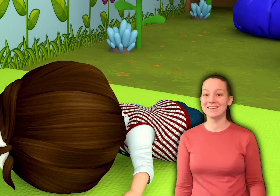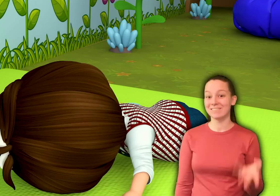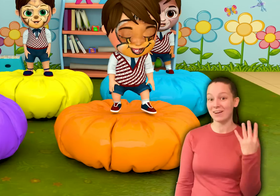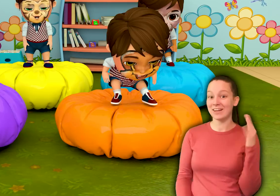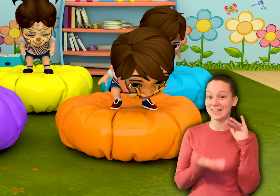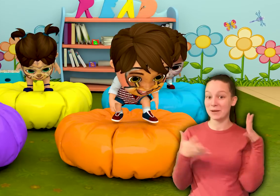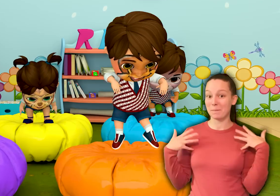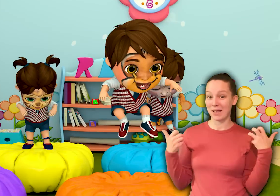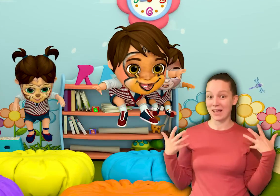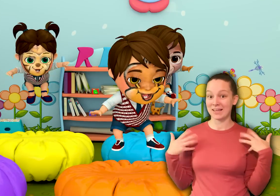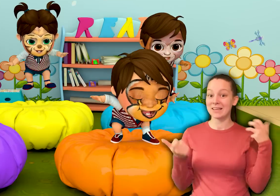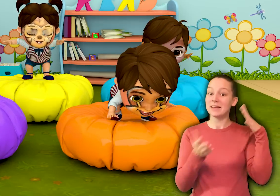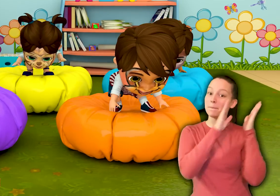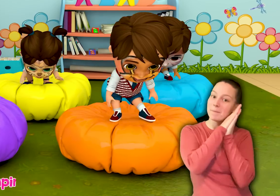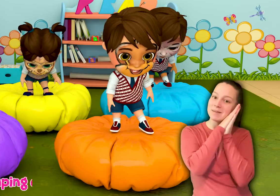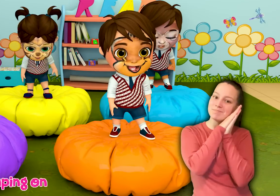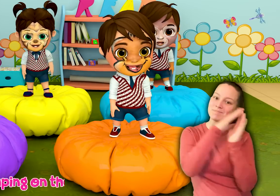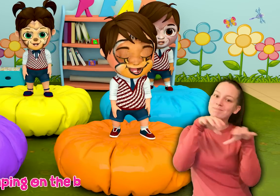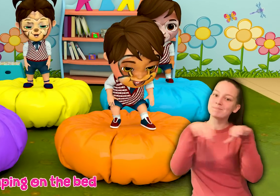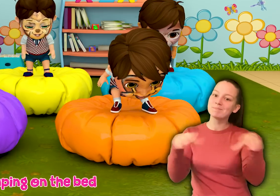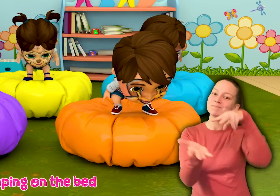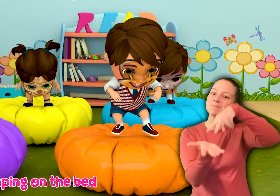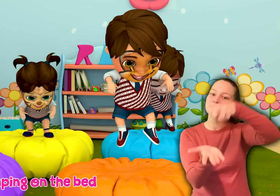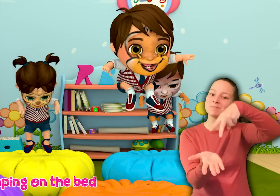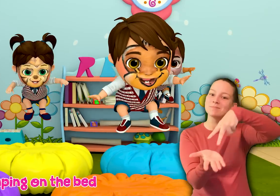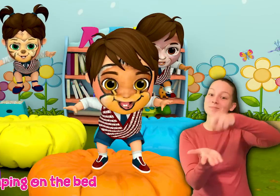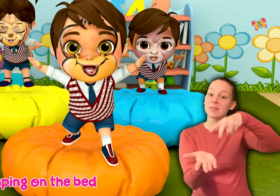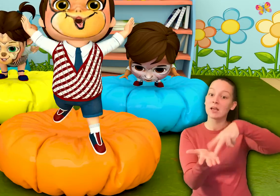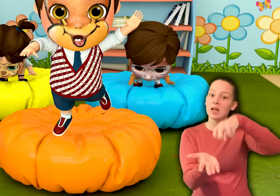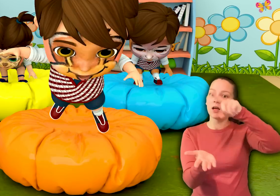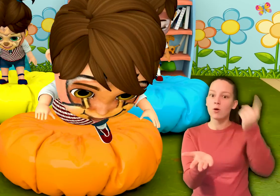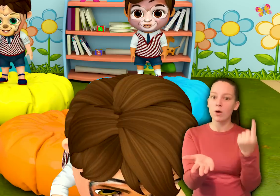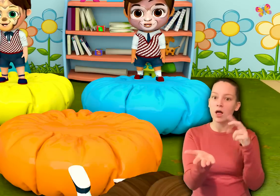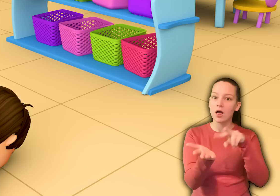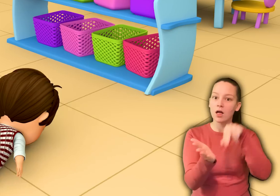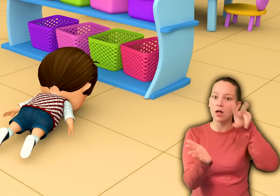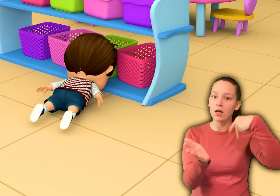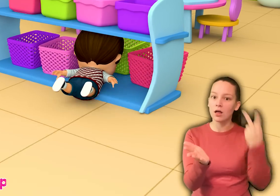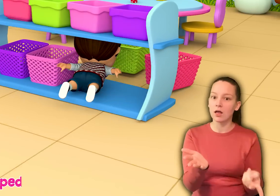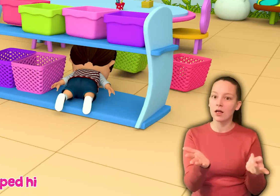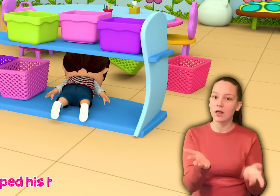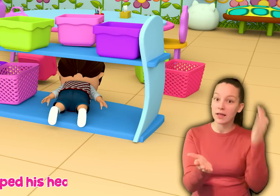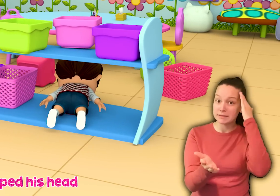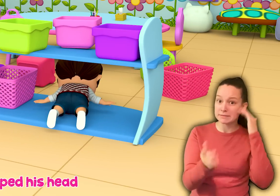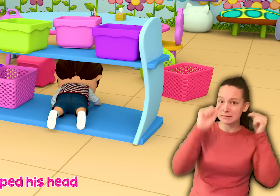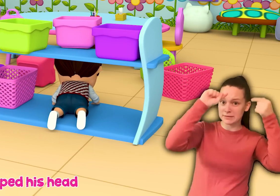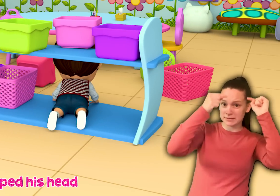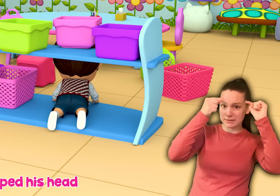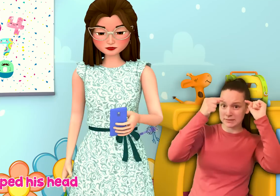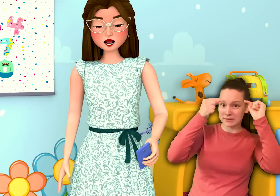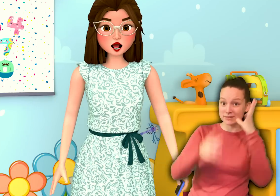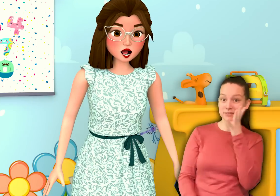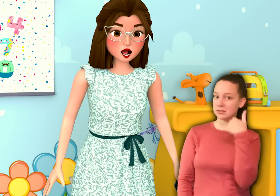bed four little monies jumping on the bed one fell off and bumped